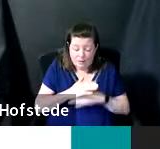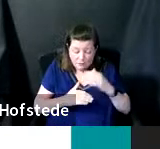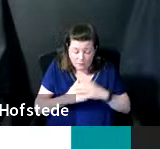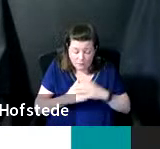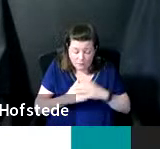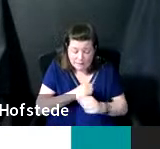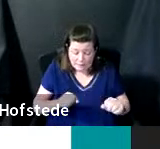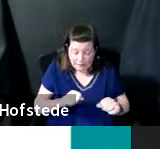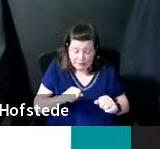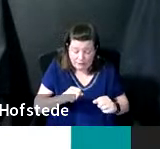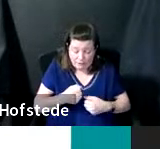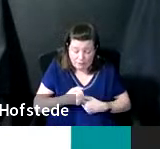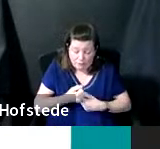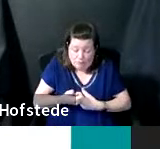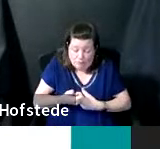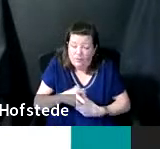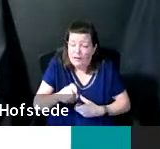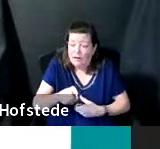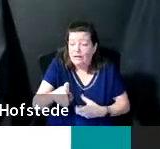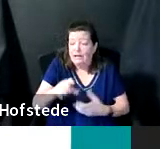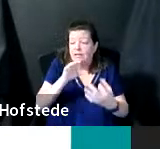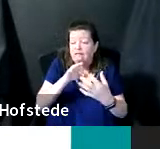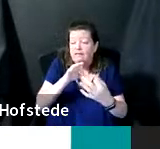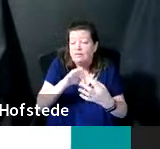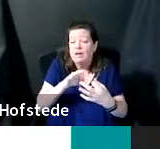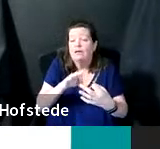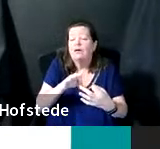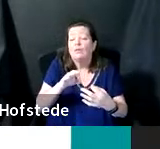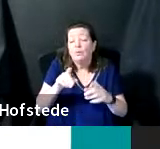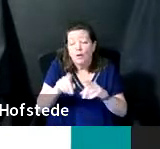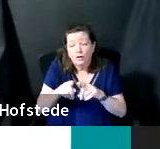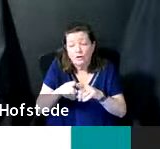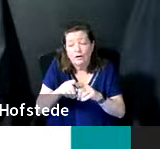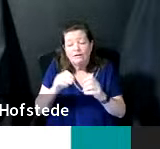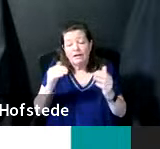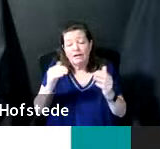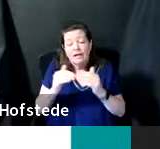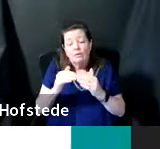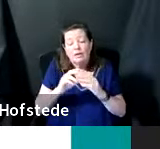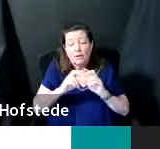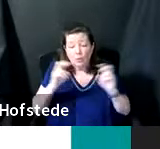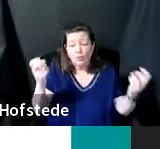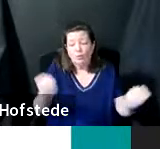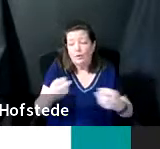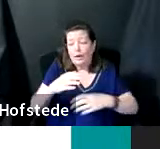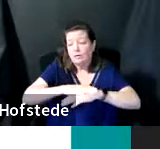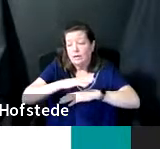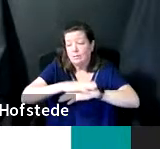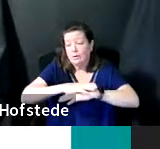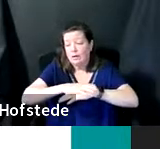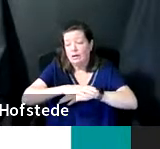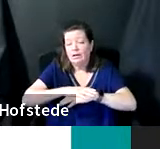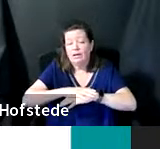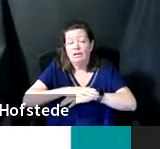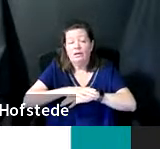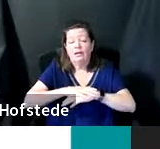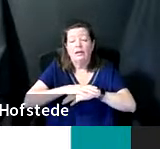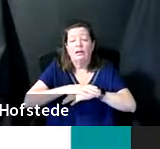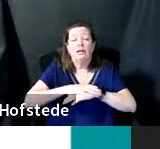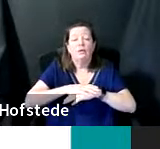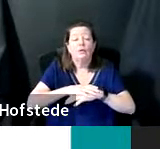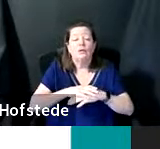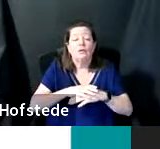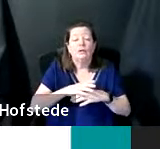feedback. We also will be having an equity roundtable coming on June 8th. This one will focus on the intersection